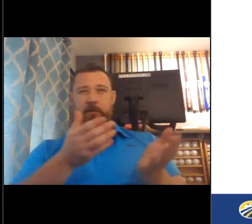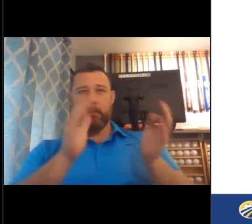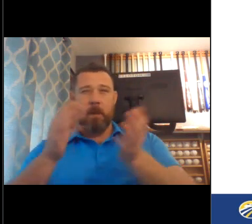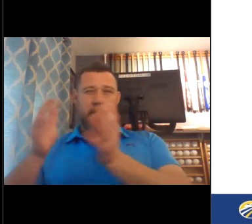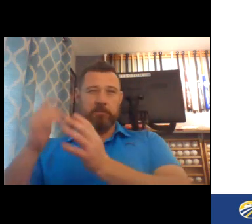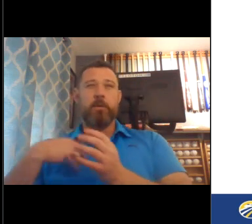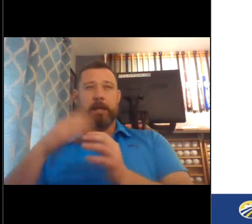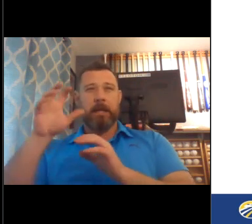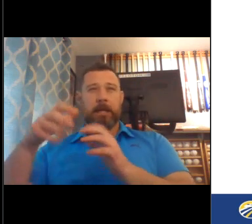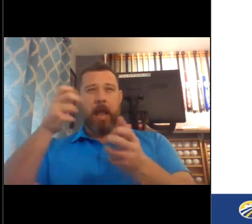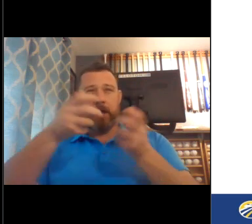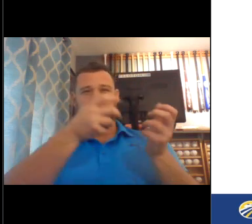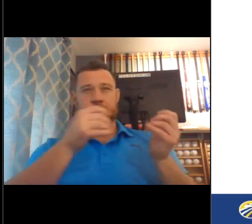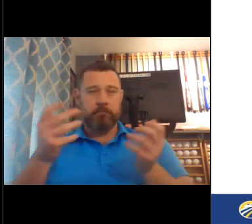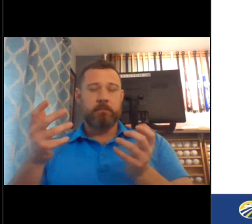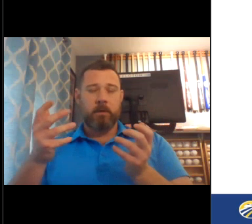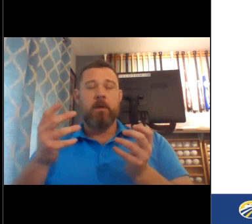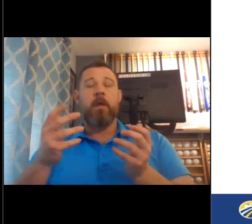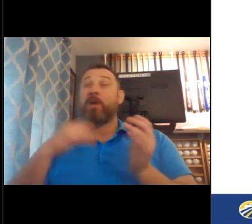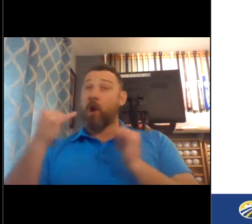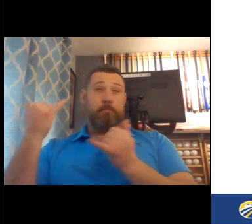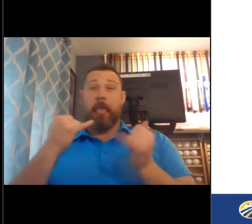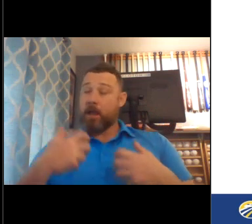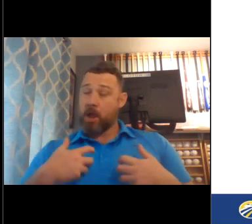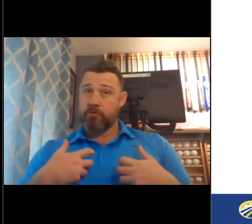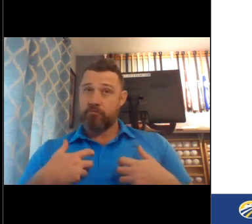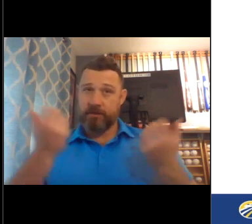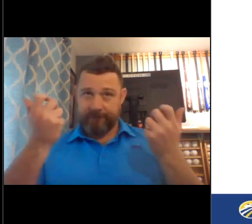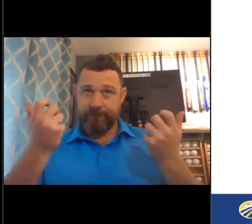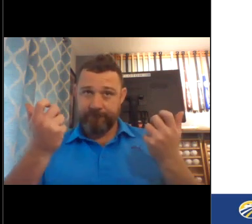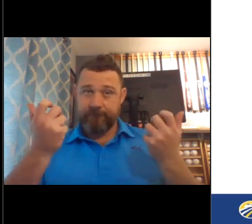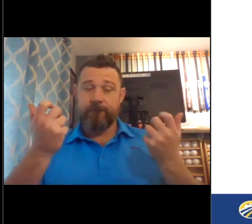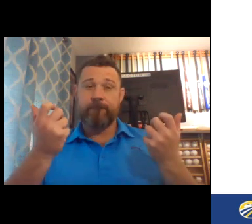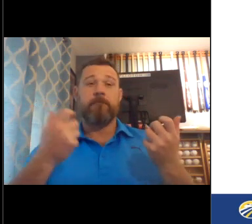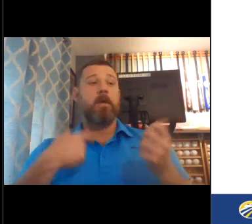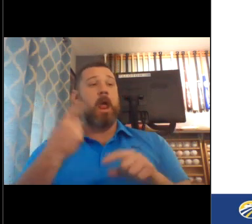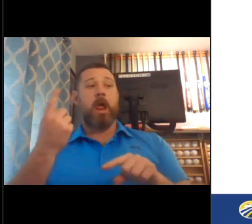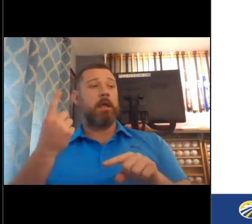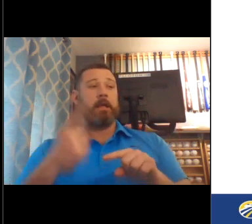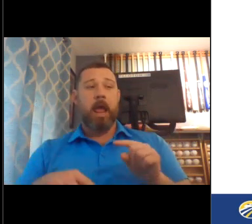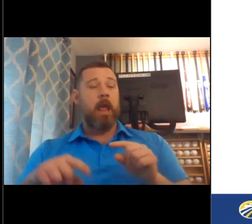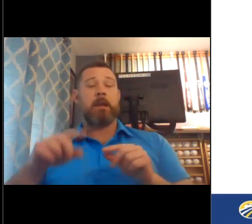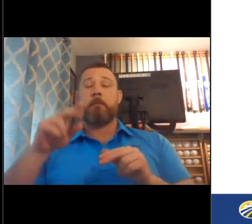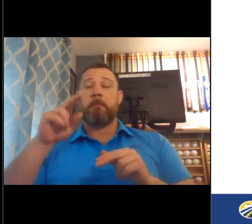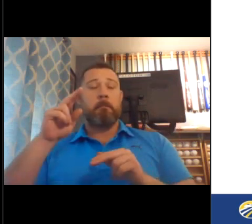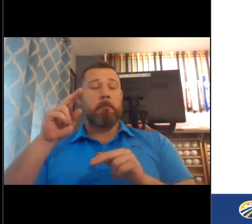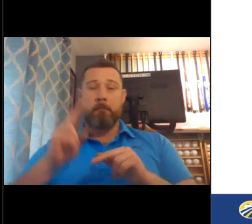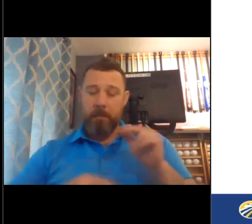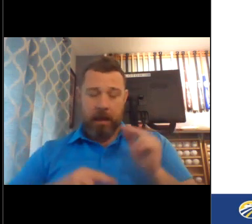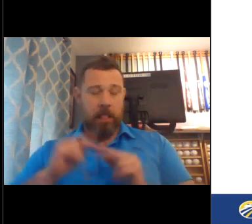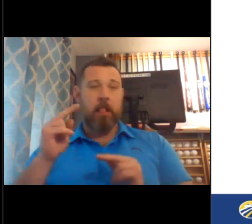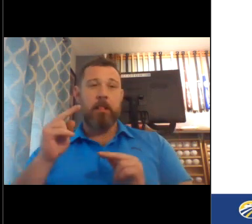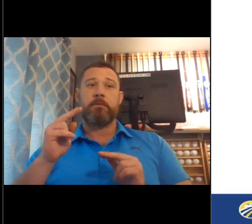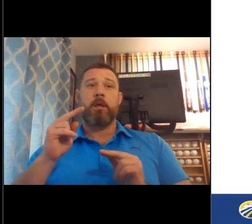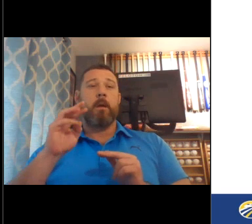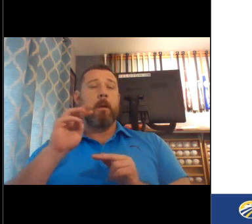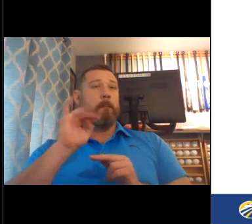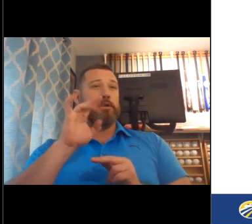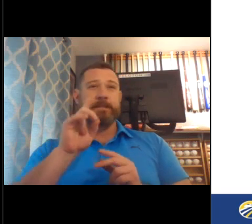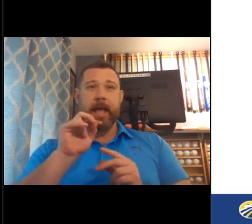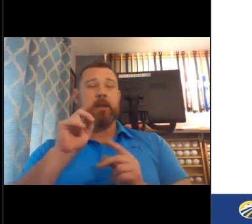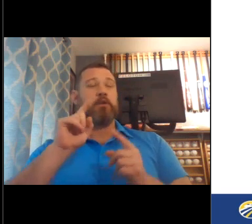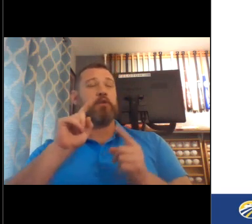in, and we are playing aggressively. I mean, I cannot build, I will tell you this, I cannot build the Merced to Bakersfield